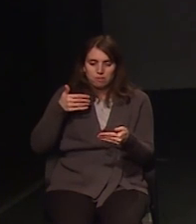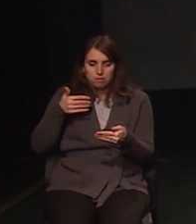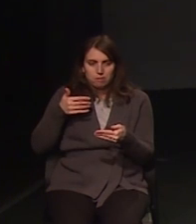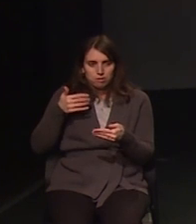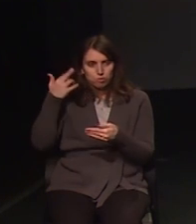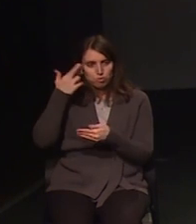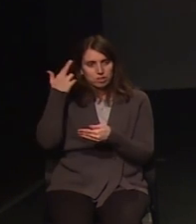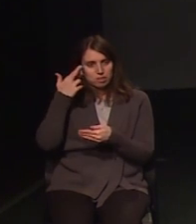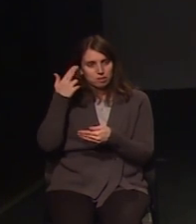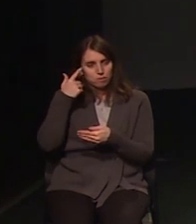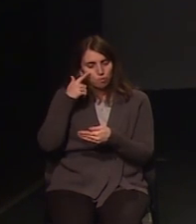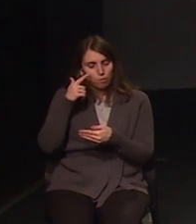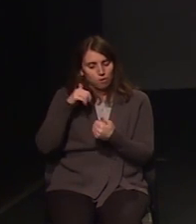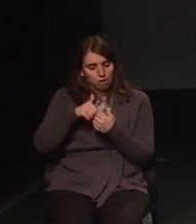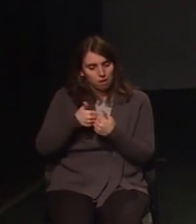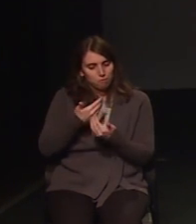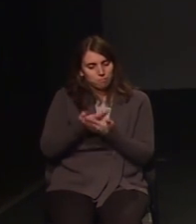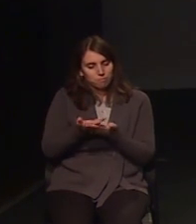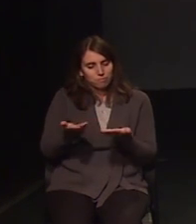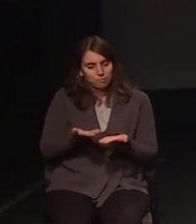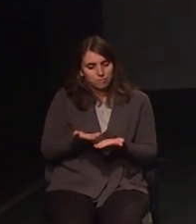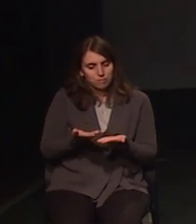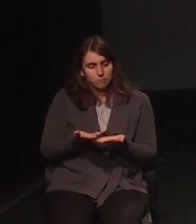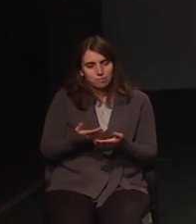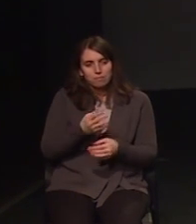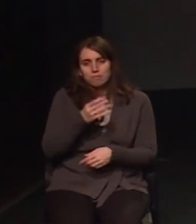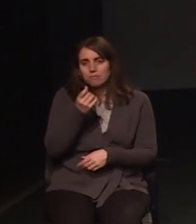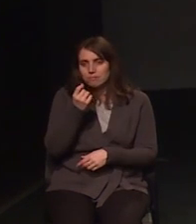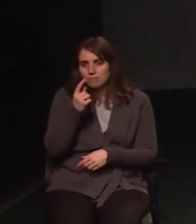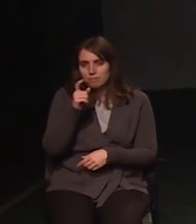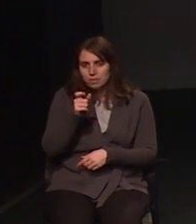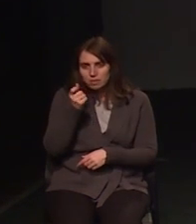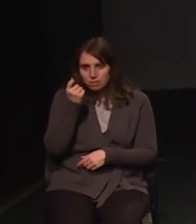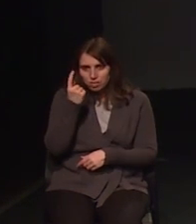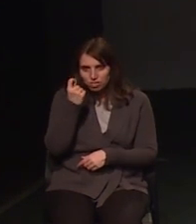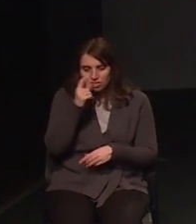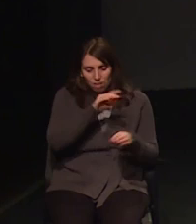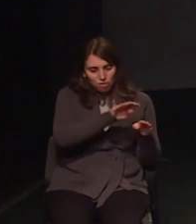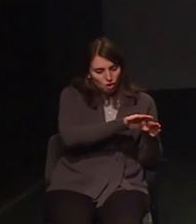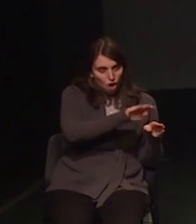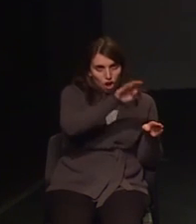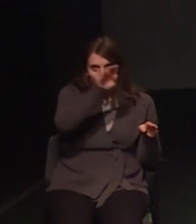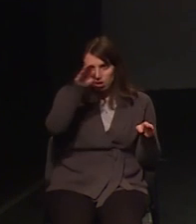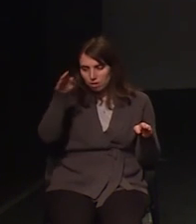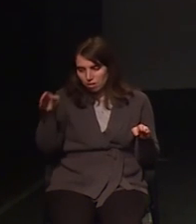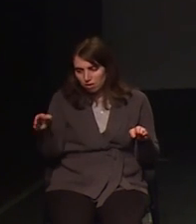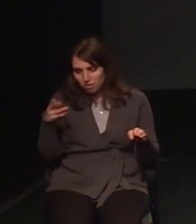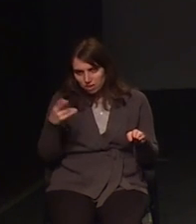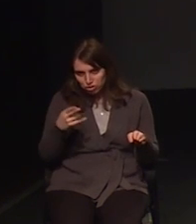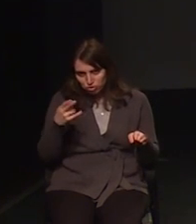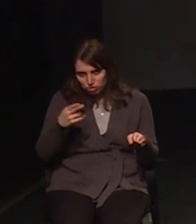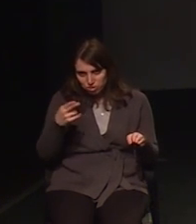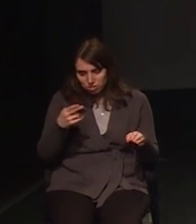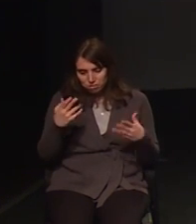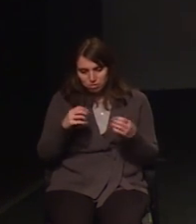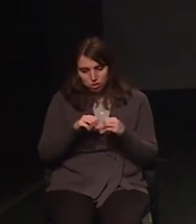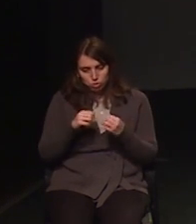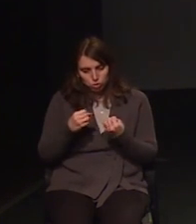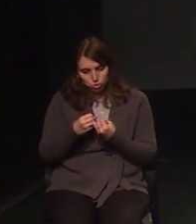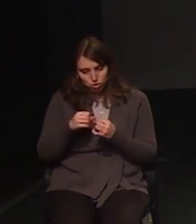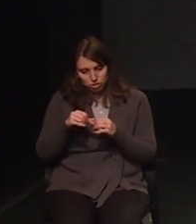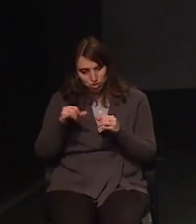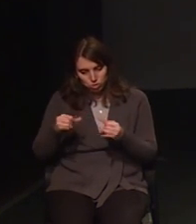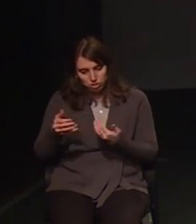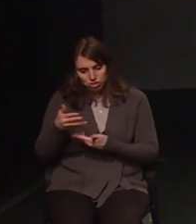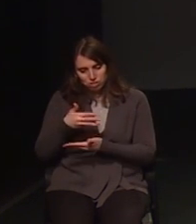oppression, it's important to look at the arc of history, both within the field and in the social context in which we live, in order to create